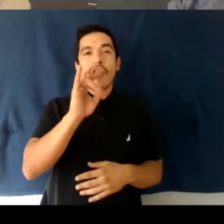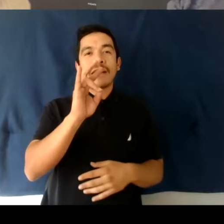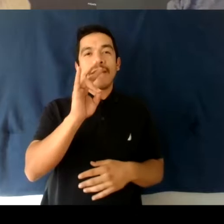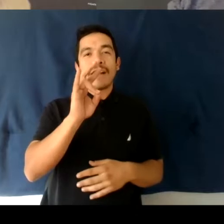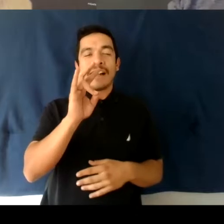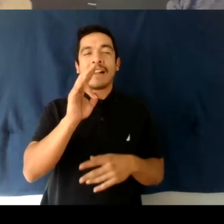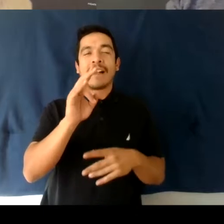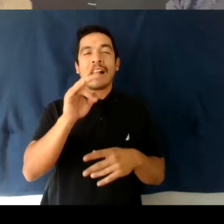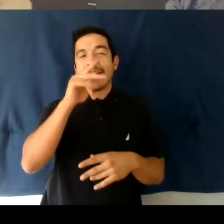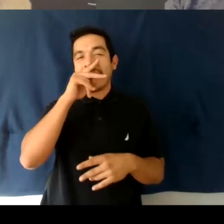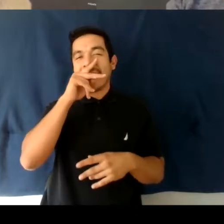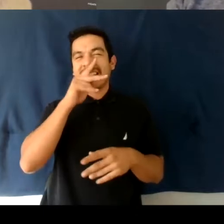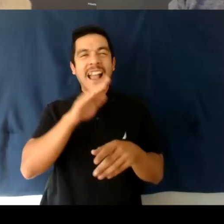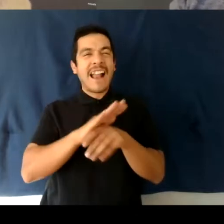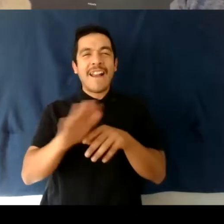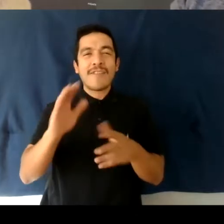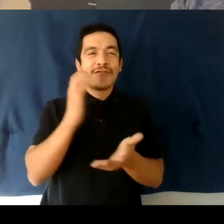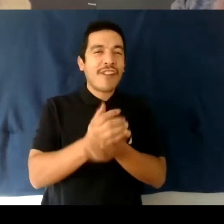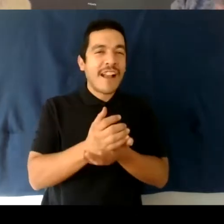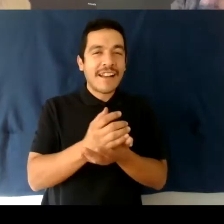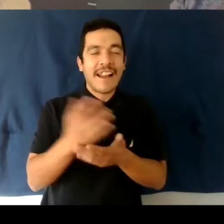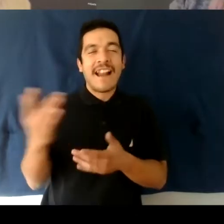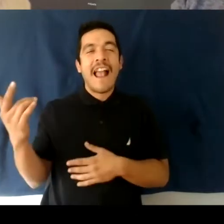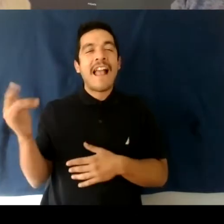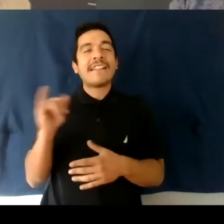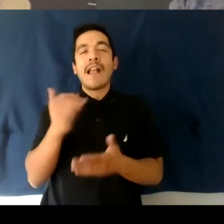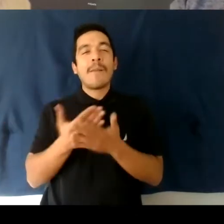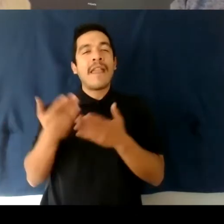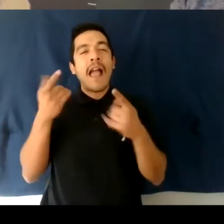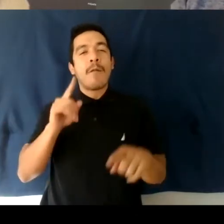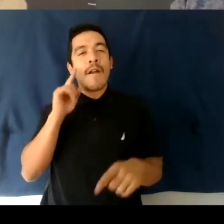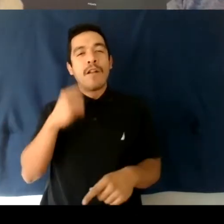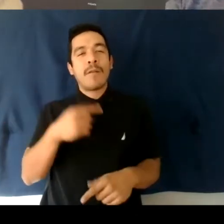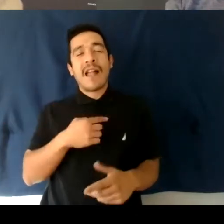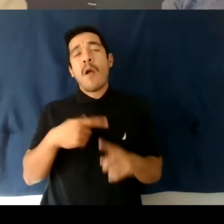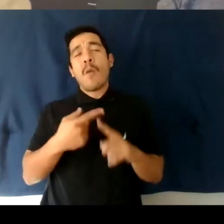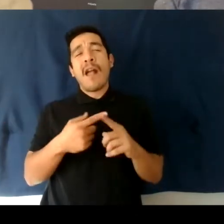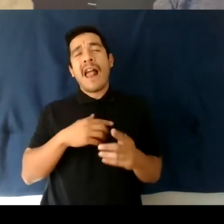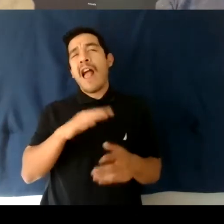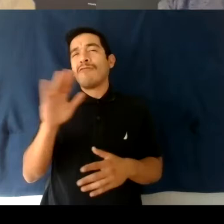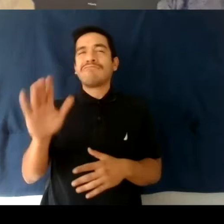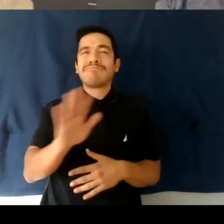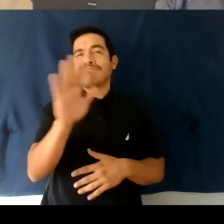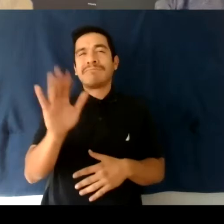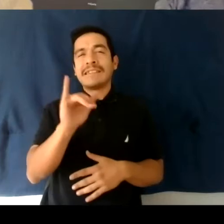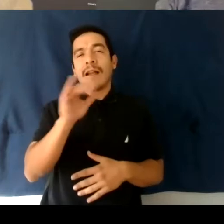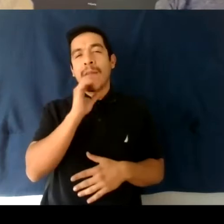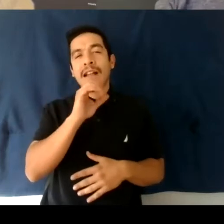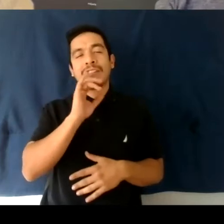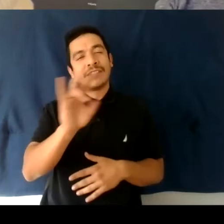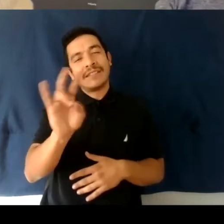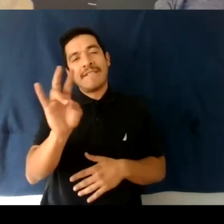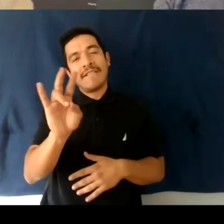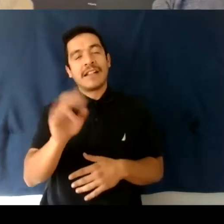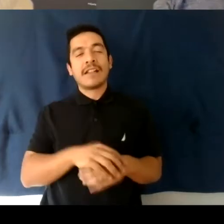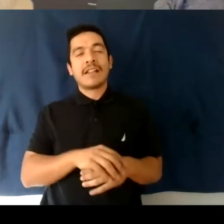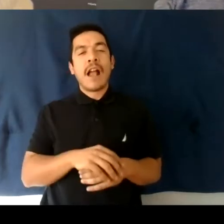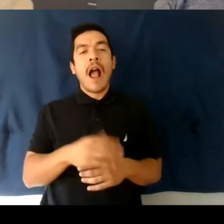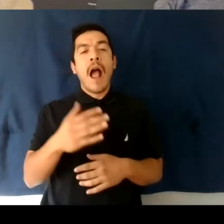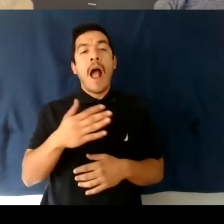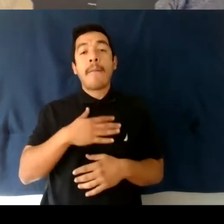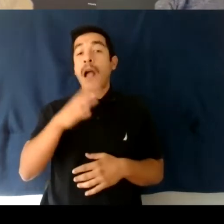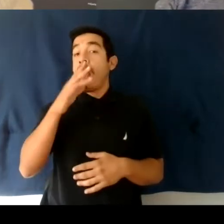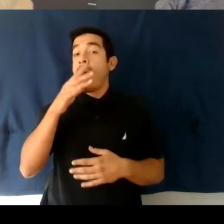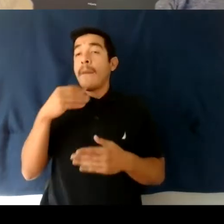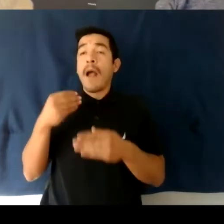credit. Right. Um, Same thing happened for me when I turned 7 years old. Well, similar thing happened for me when I was 7. My mom bought